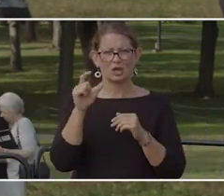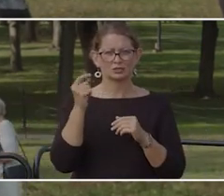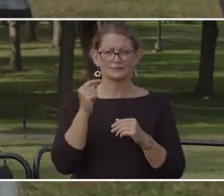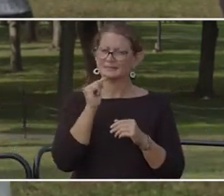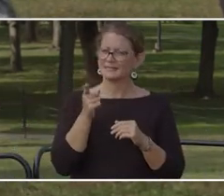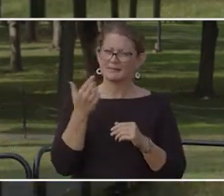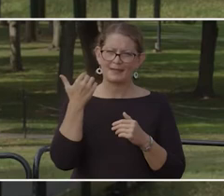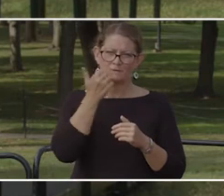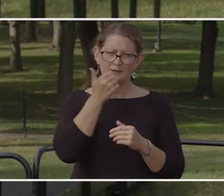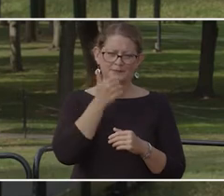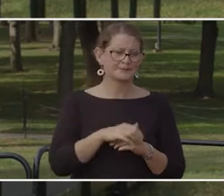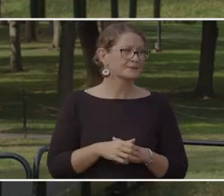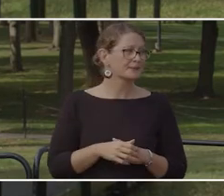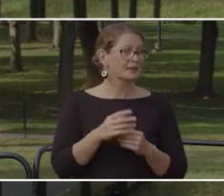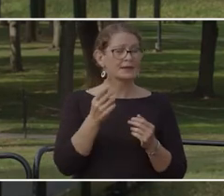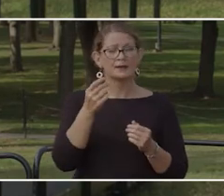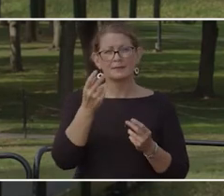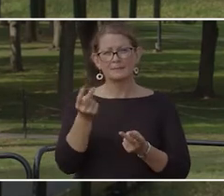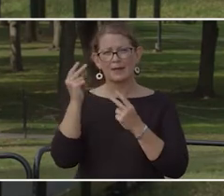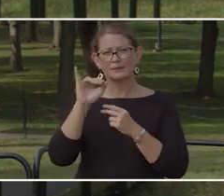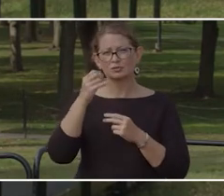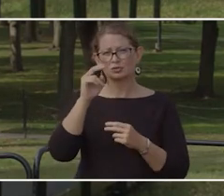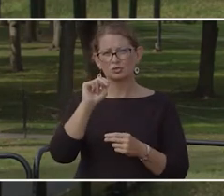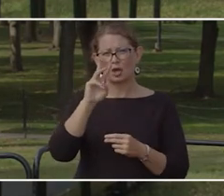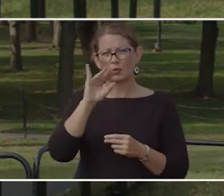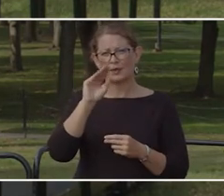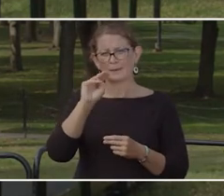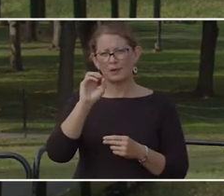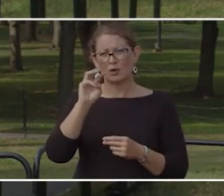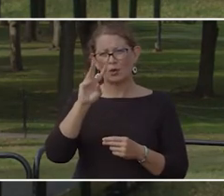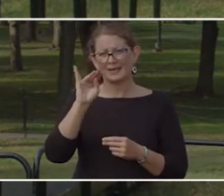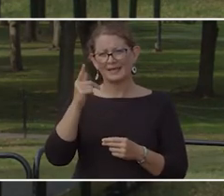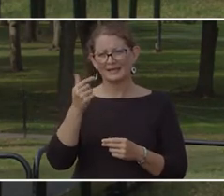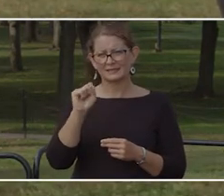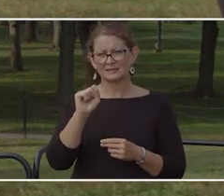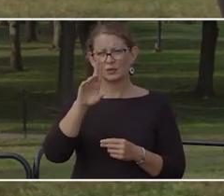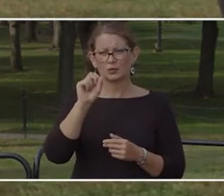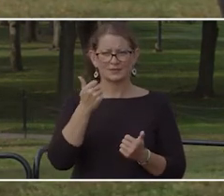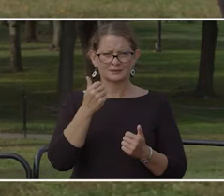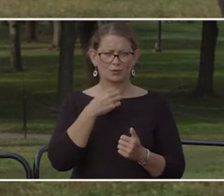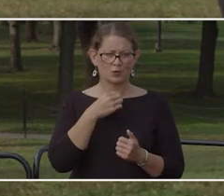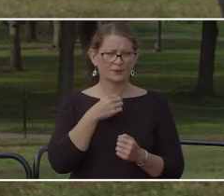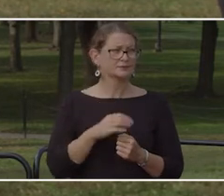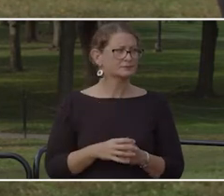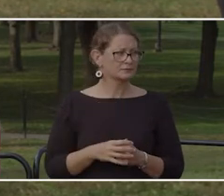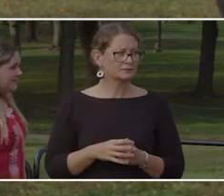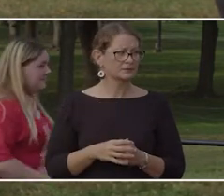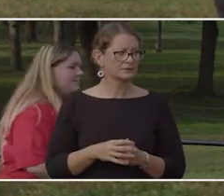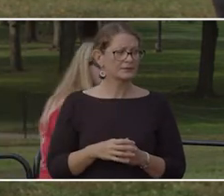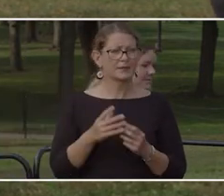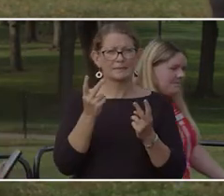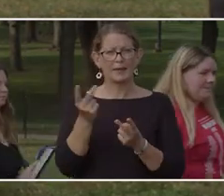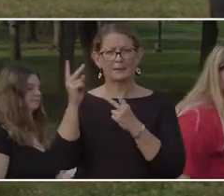day. In memory of John William Owings, United States Marine Corps. In memory